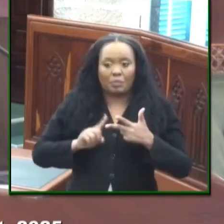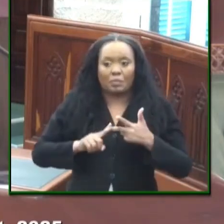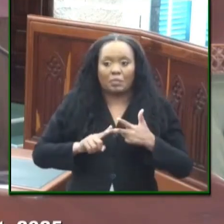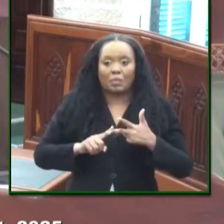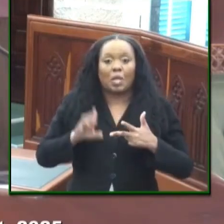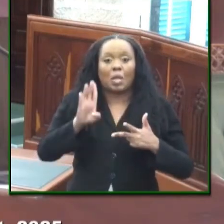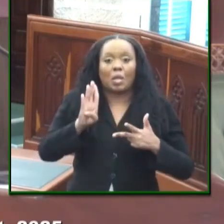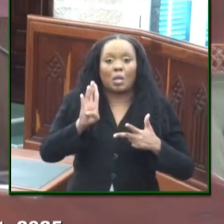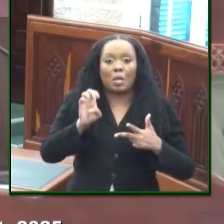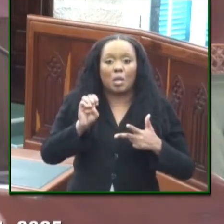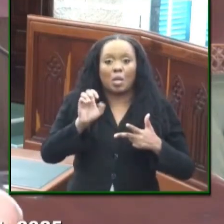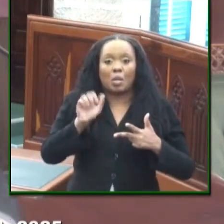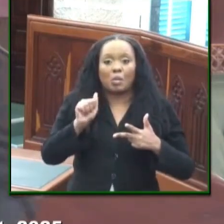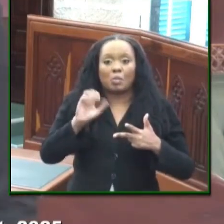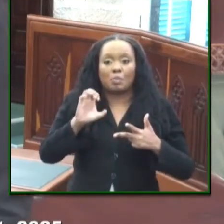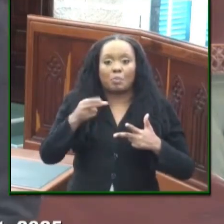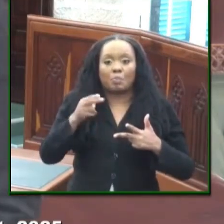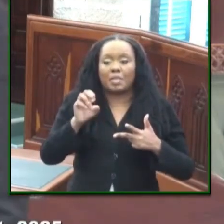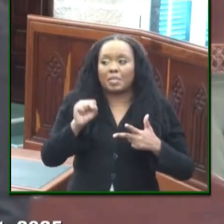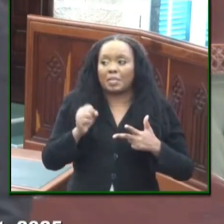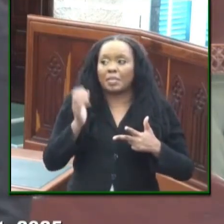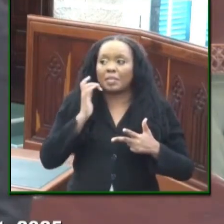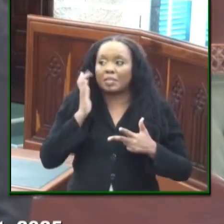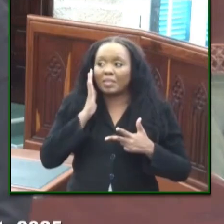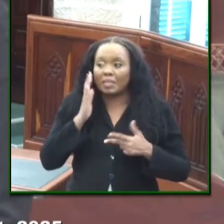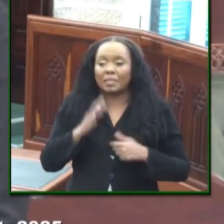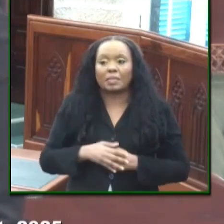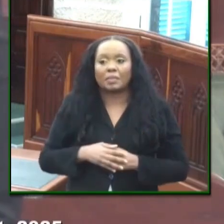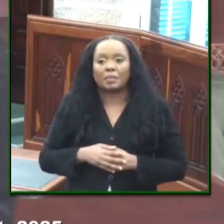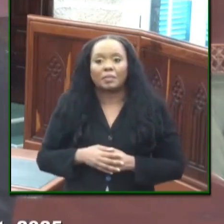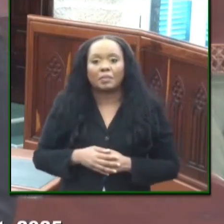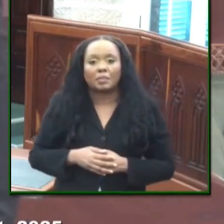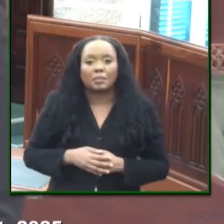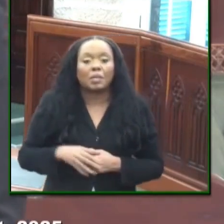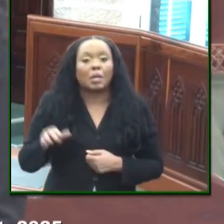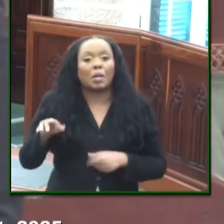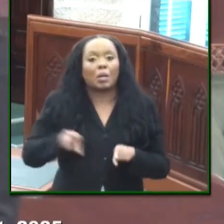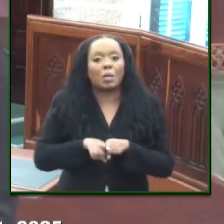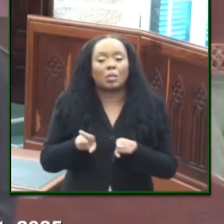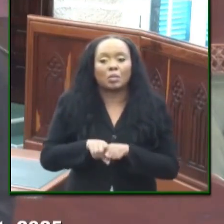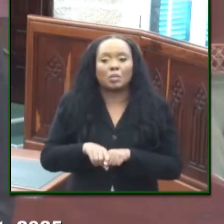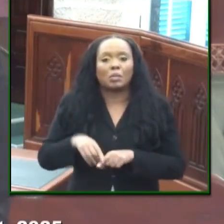is going to go there. And then the Banana Boat site on